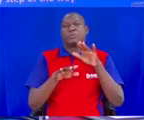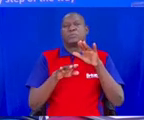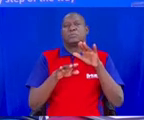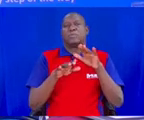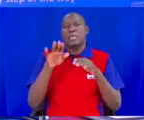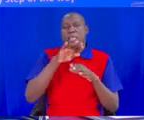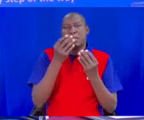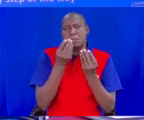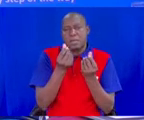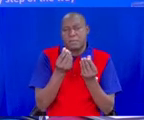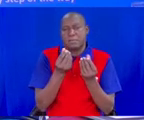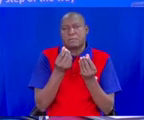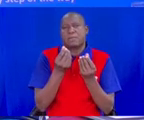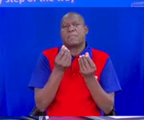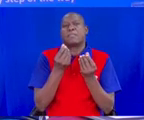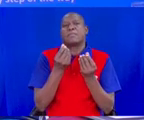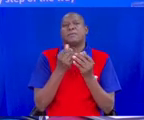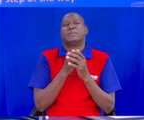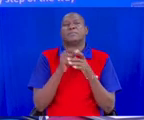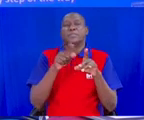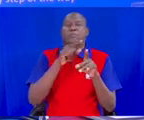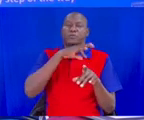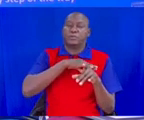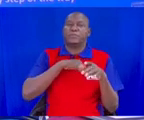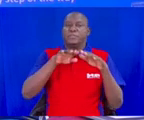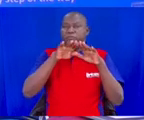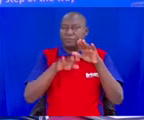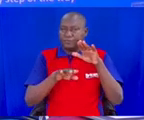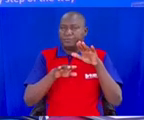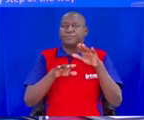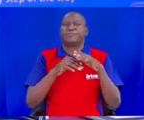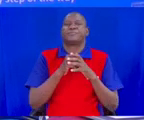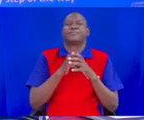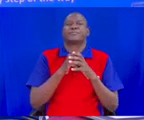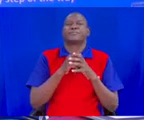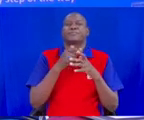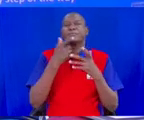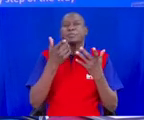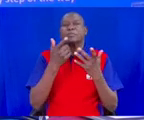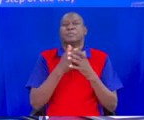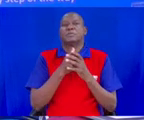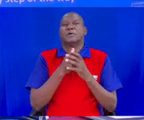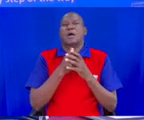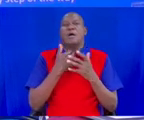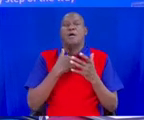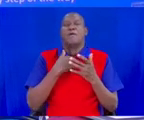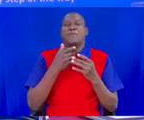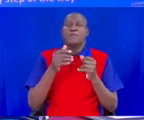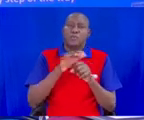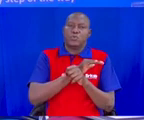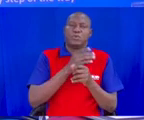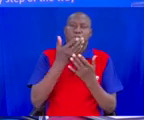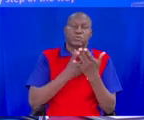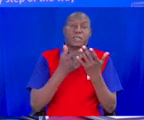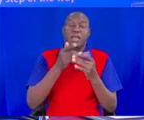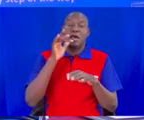revenues, a reduction from the point of view of profitability, and reduction from the point of view of cash reserves. And this has also impacted